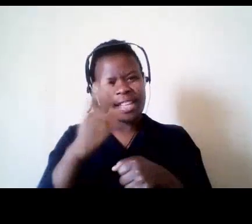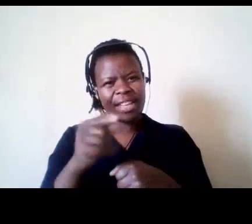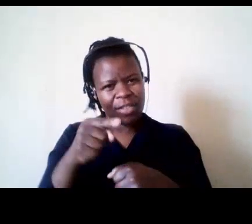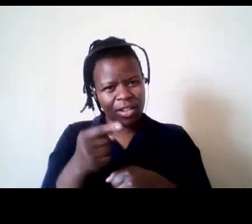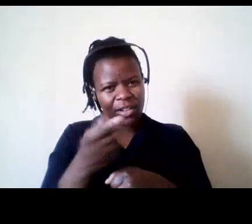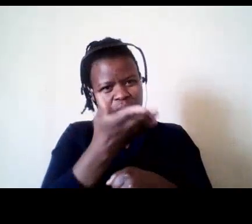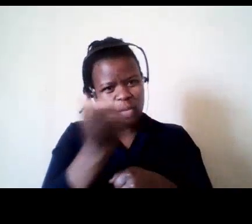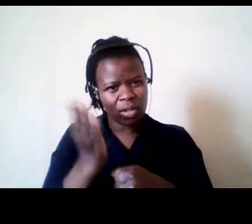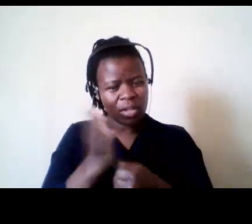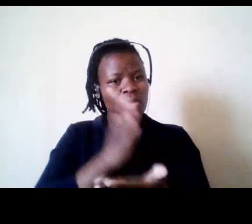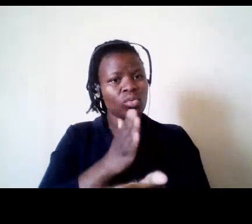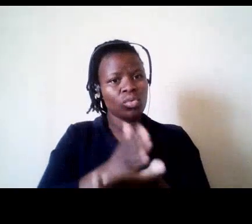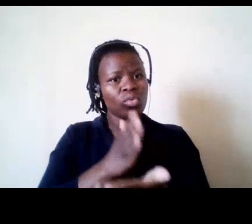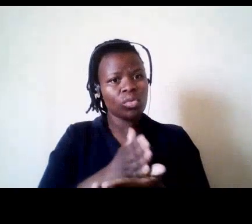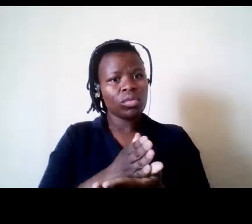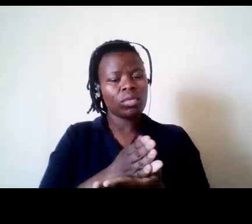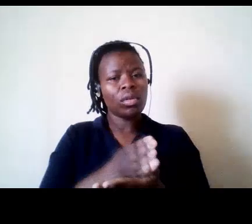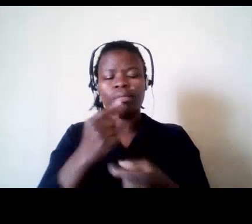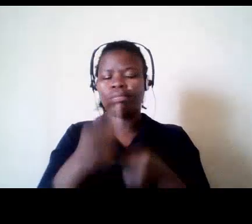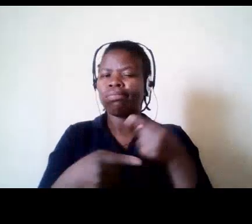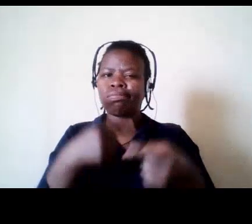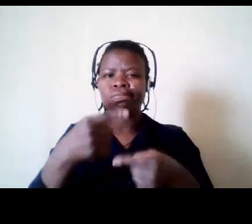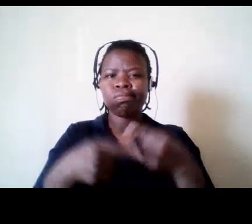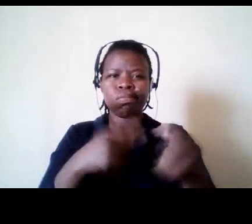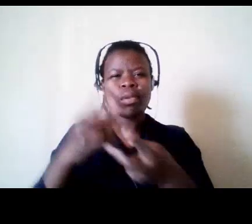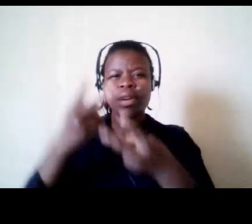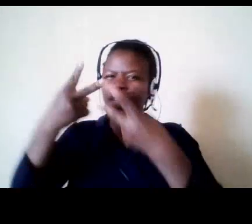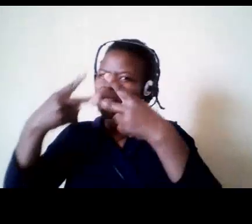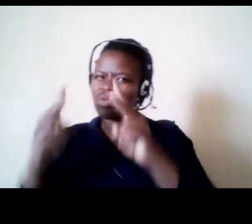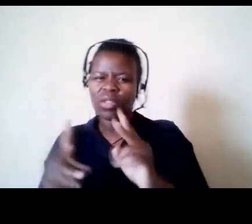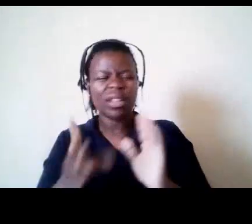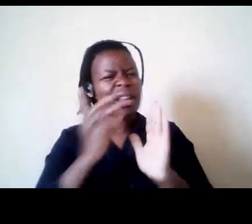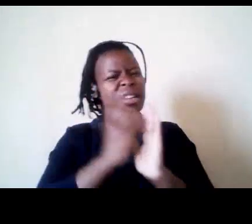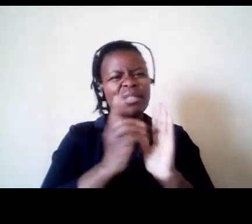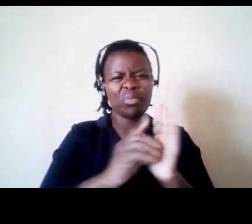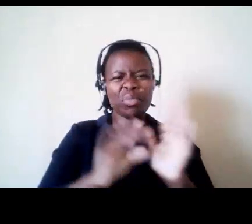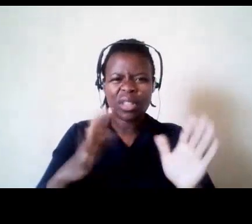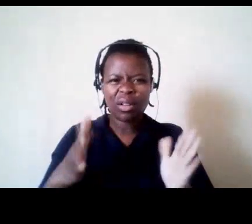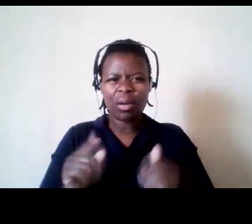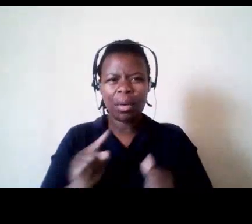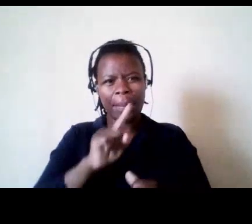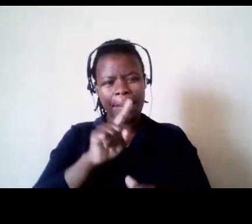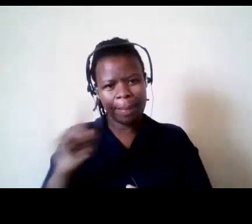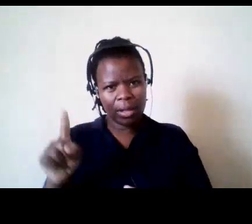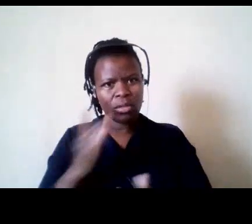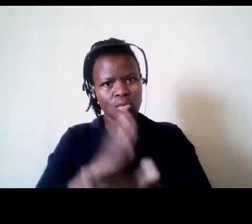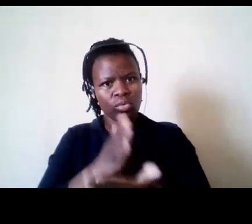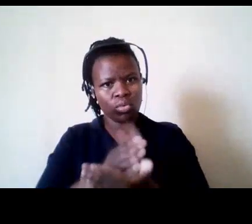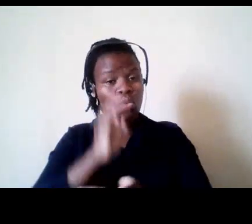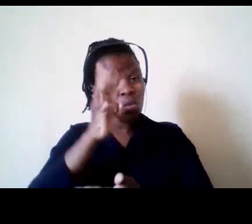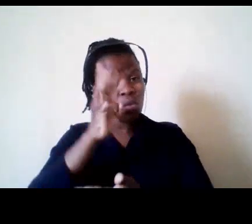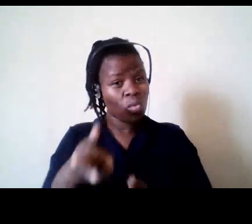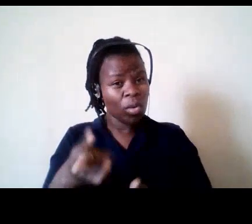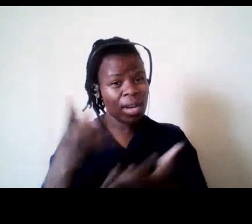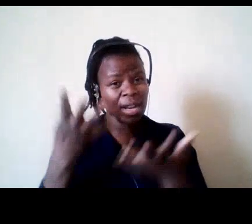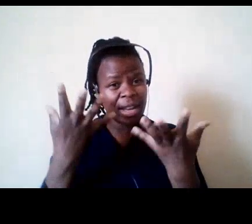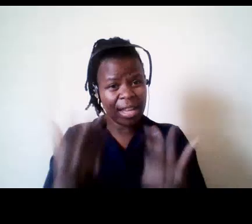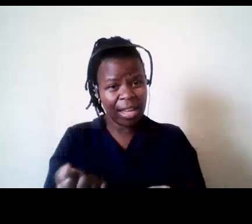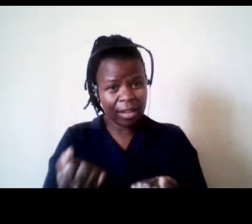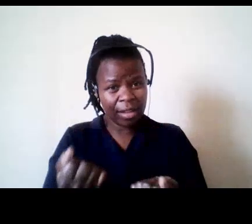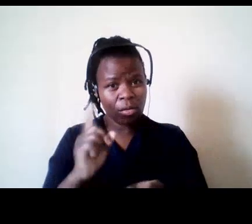going. No matter how full our policies are, we will still be fine. We will still be finding that the inclusion